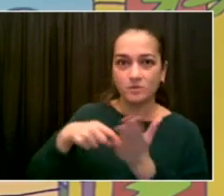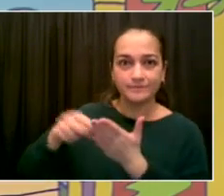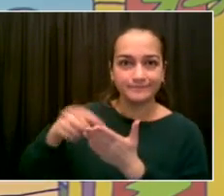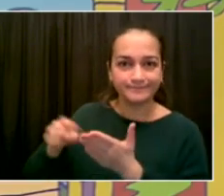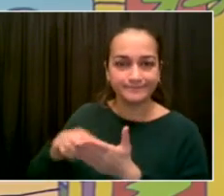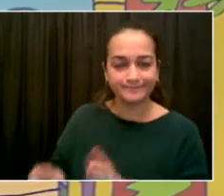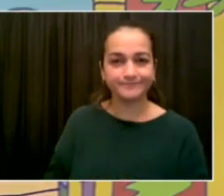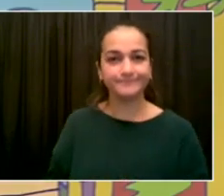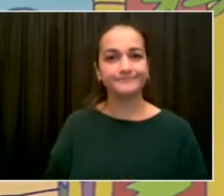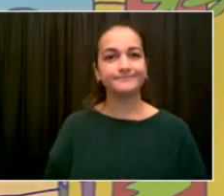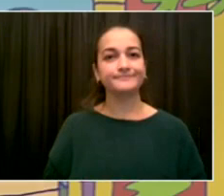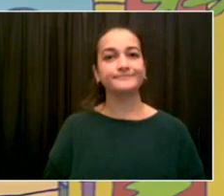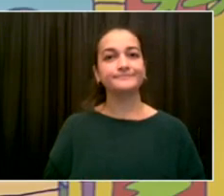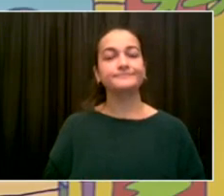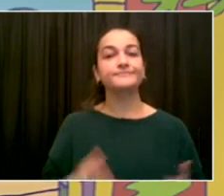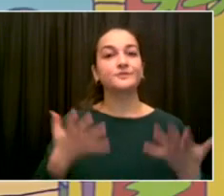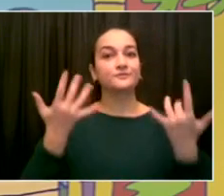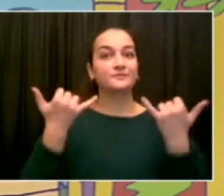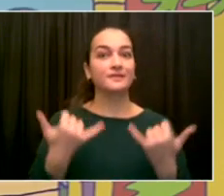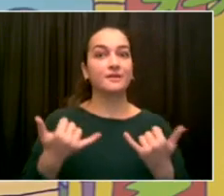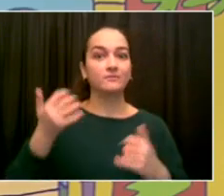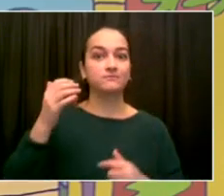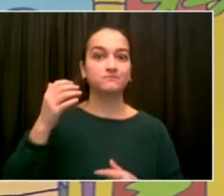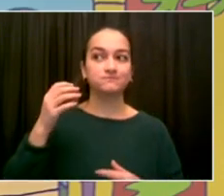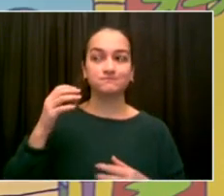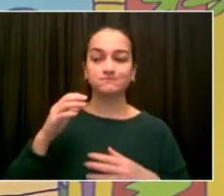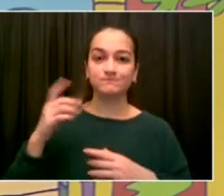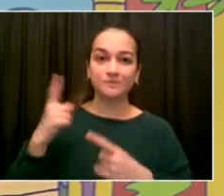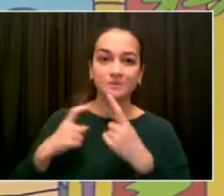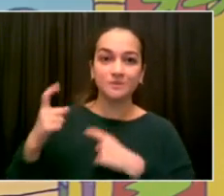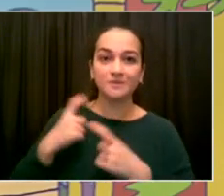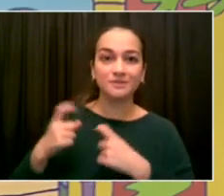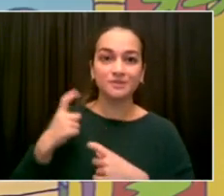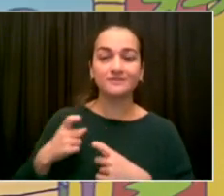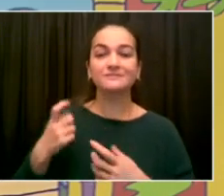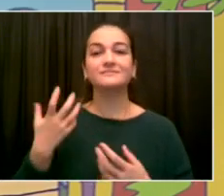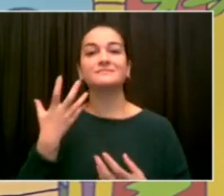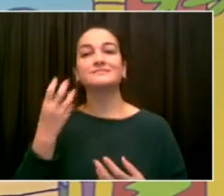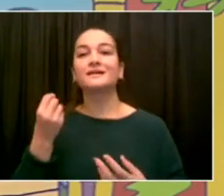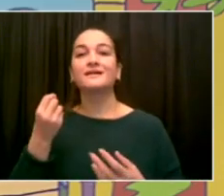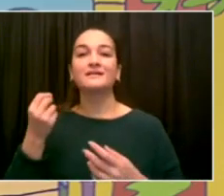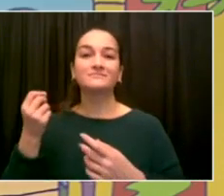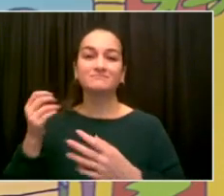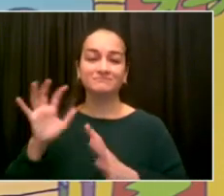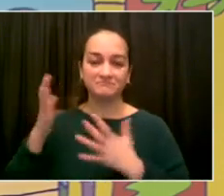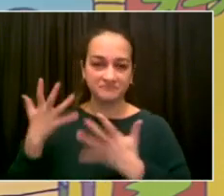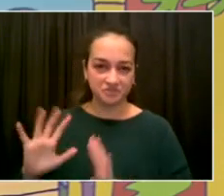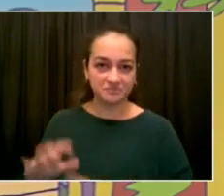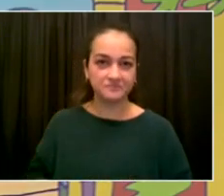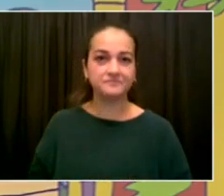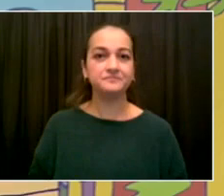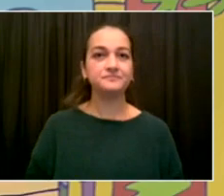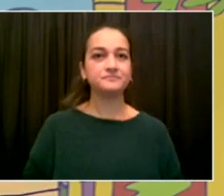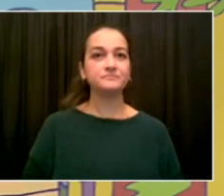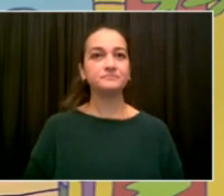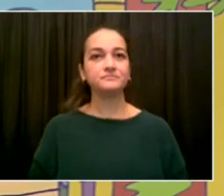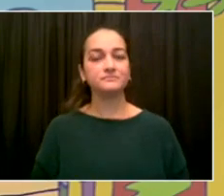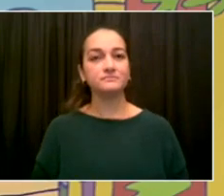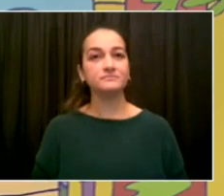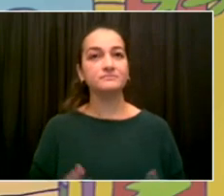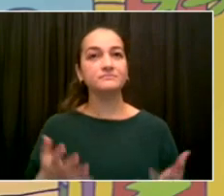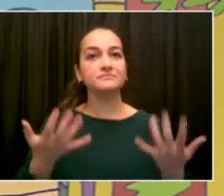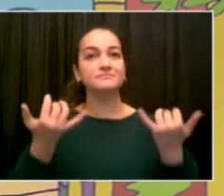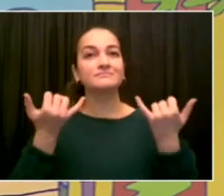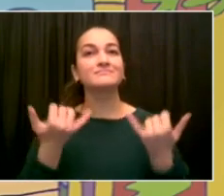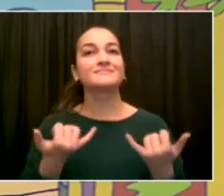initiative and the investments in our community. I mentioned earlier that we've had so many partners helping